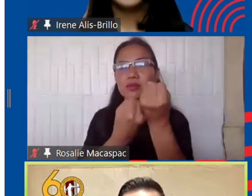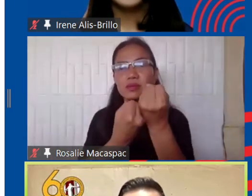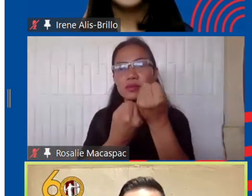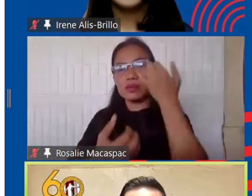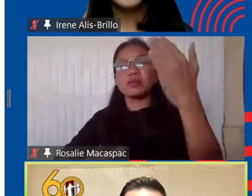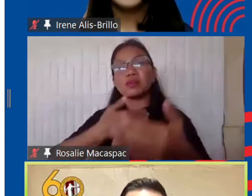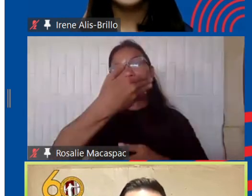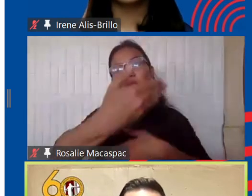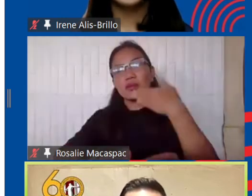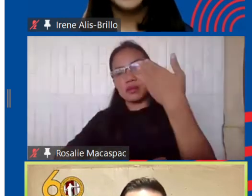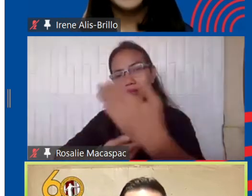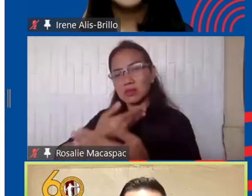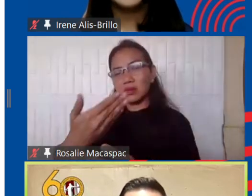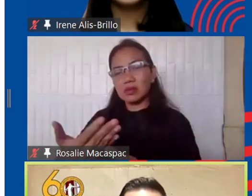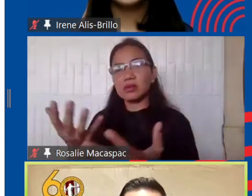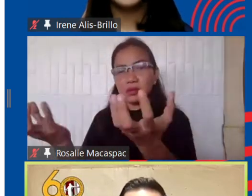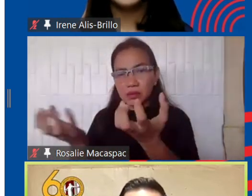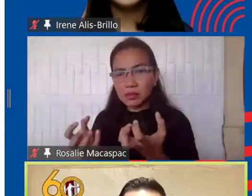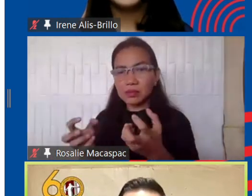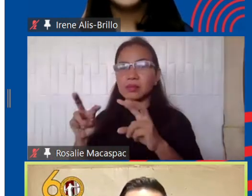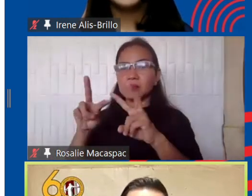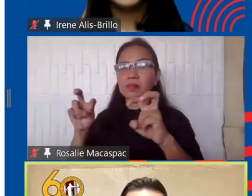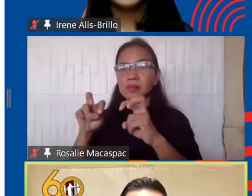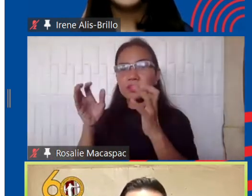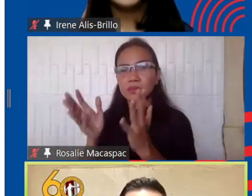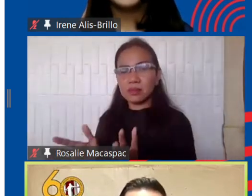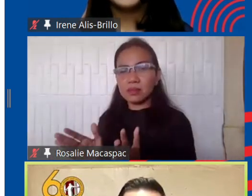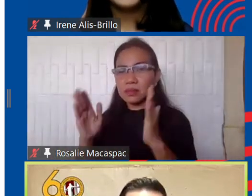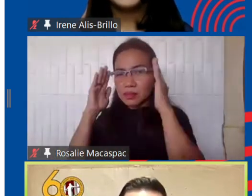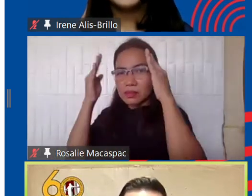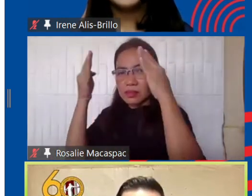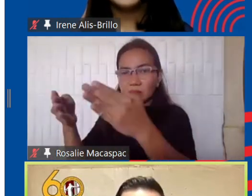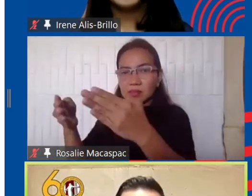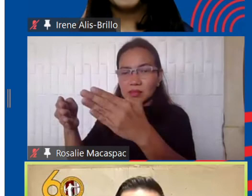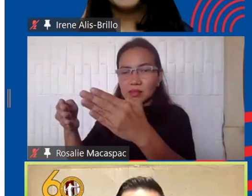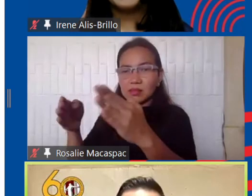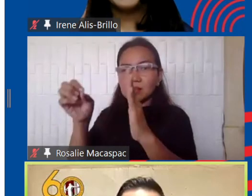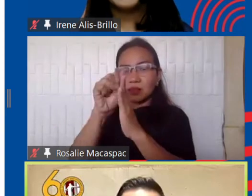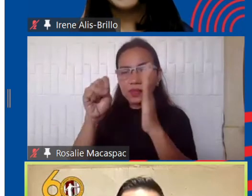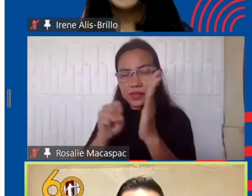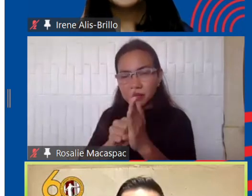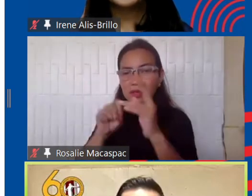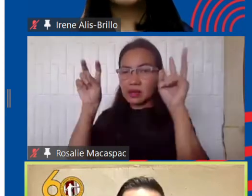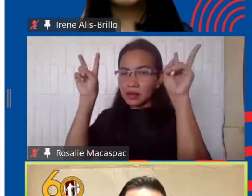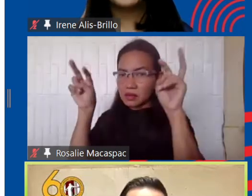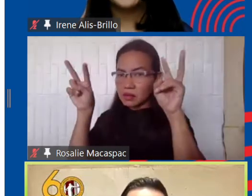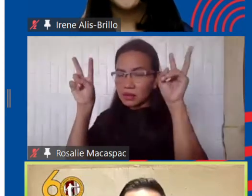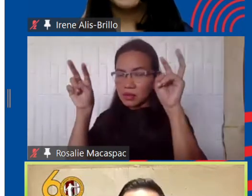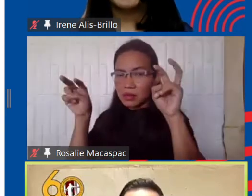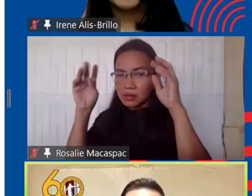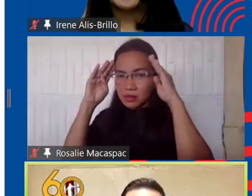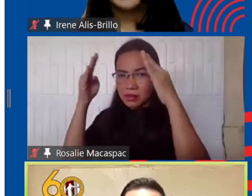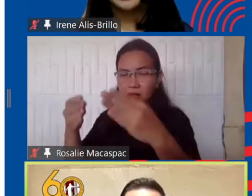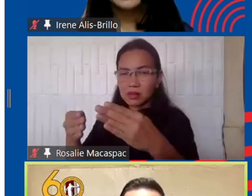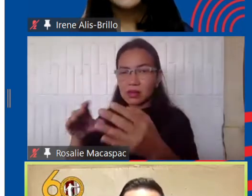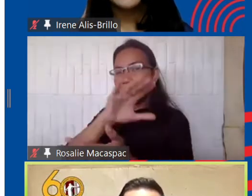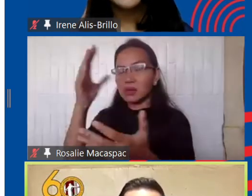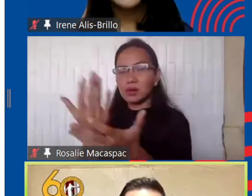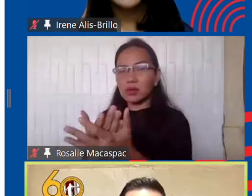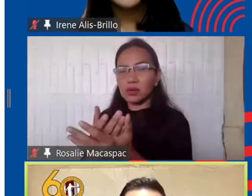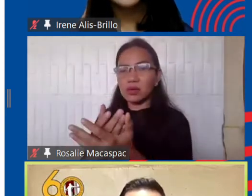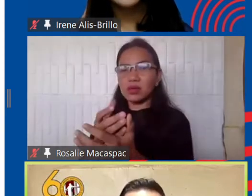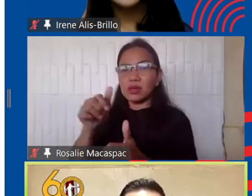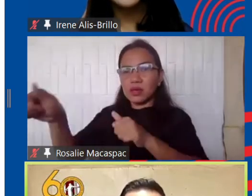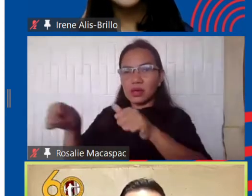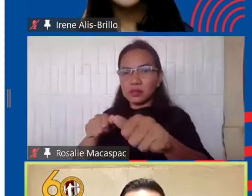way. Diba? We want our researchers to focus on their subject matter, and then all the administrative stuff,